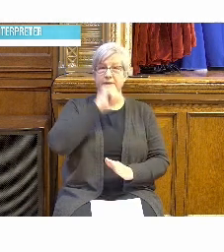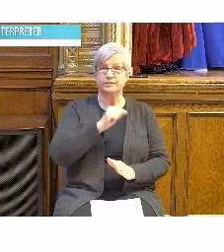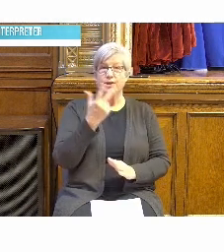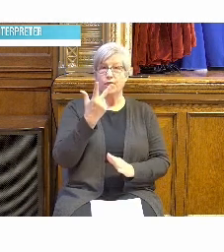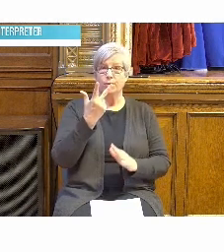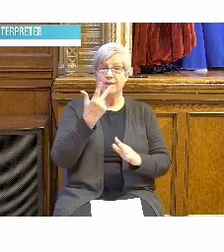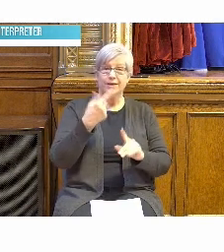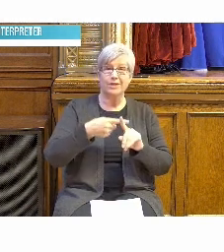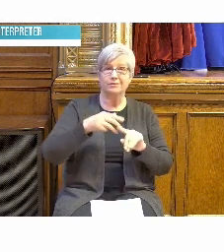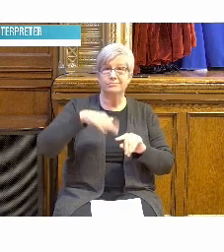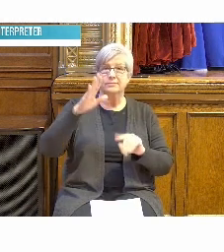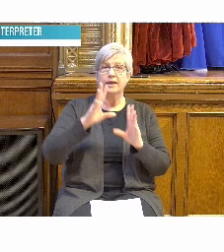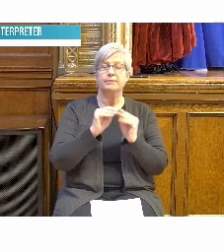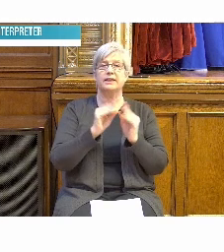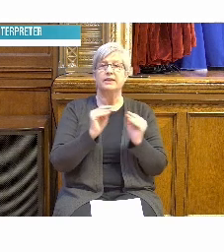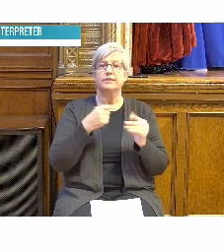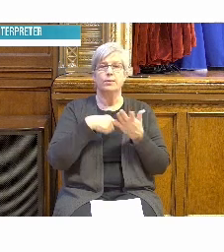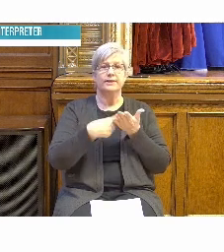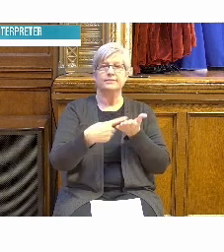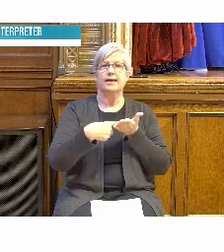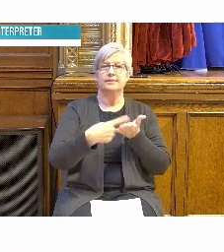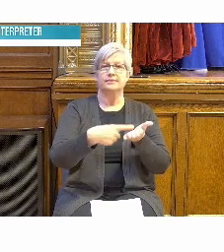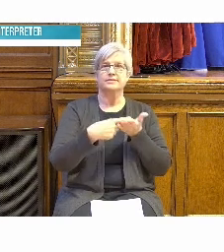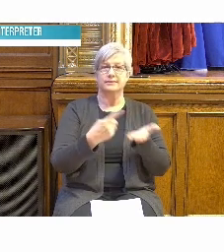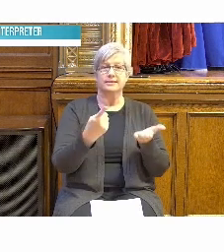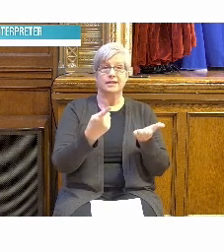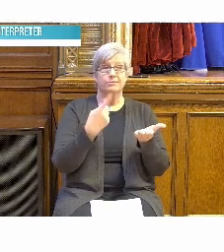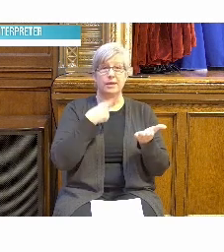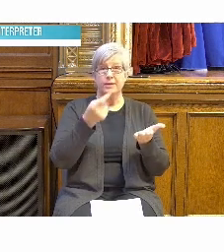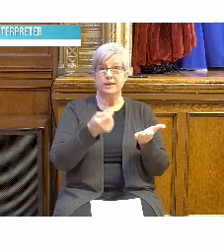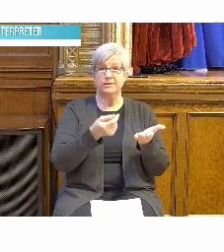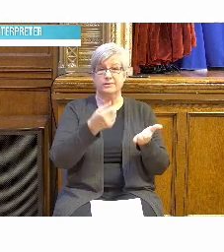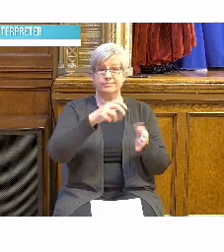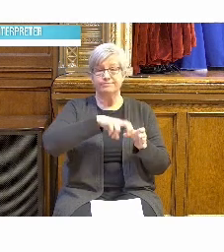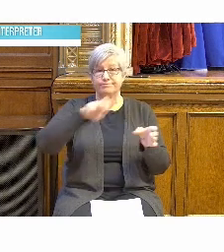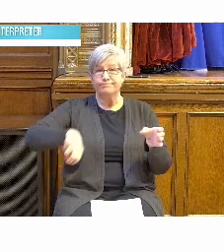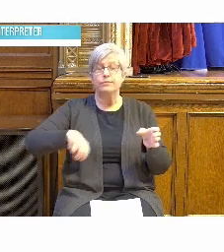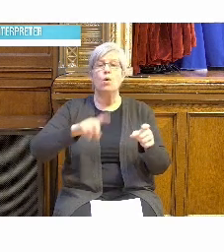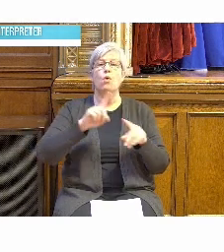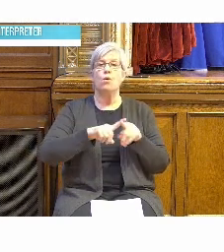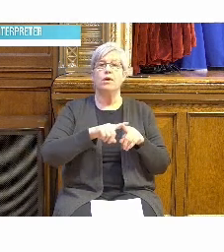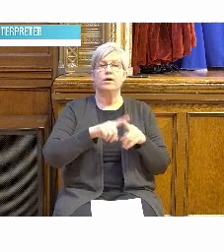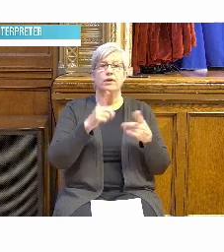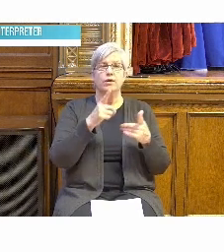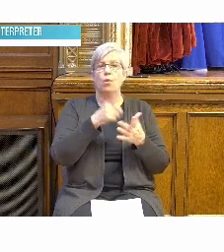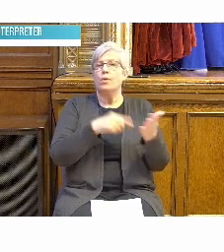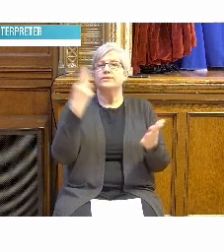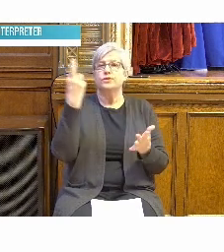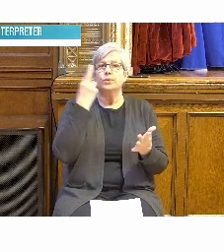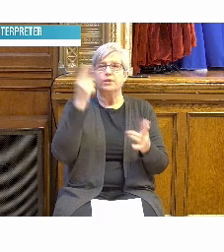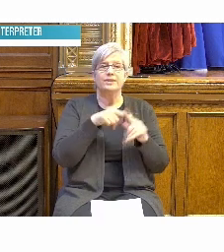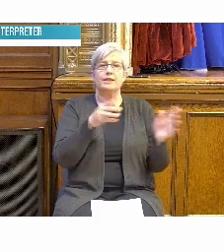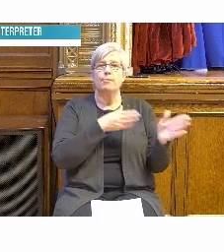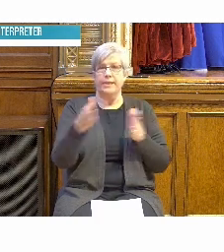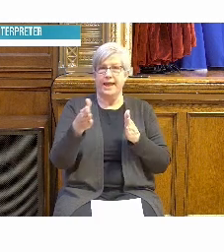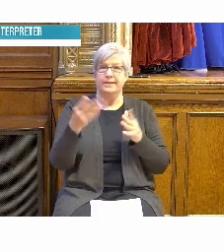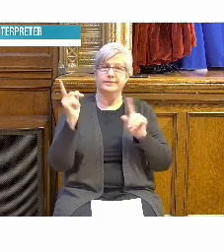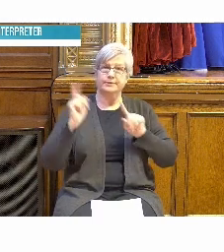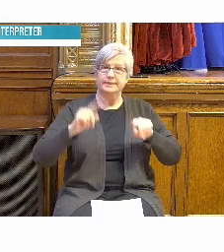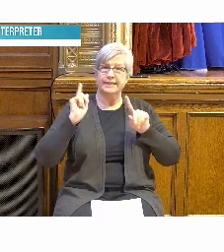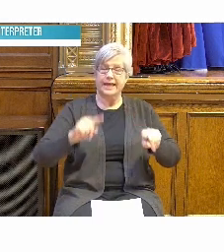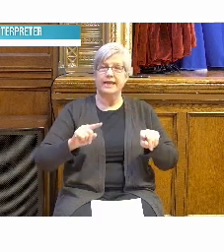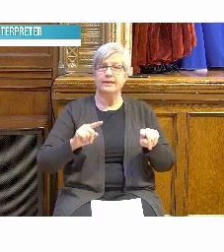that we have some conversations about whether they should be removed from the commission, or what is the plan. Well, we don't